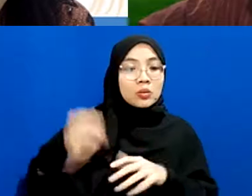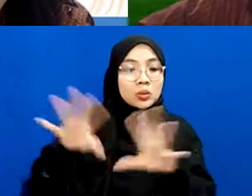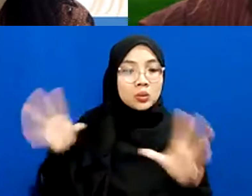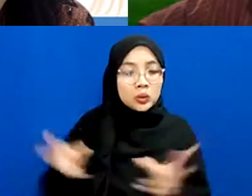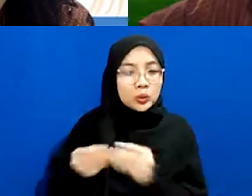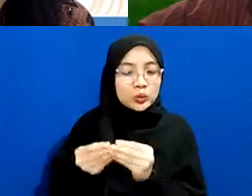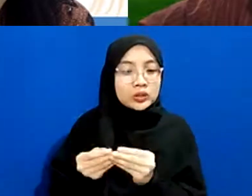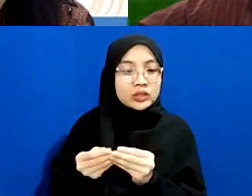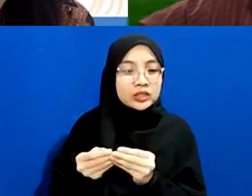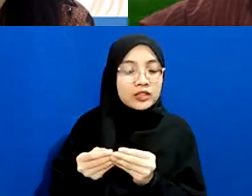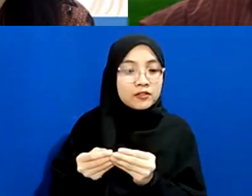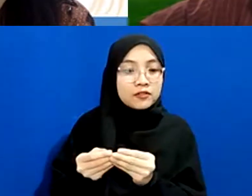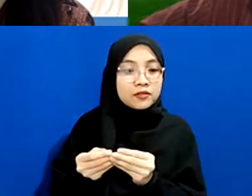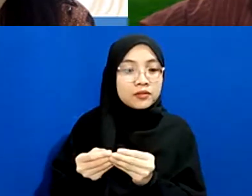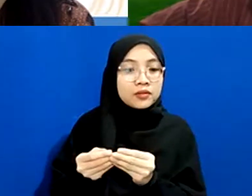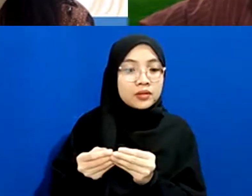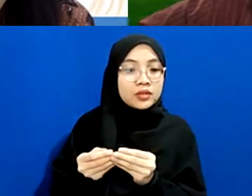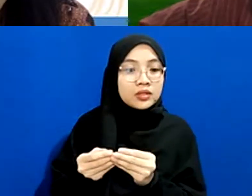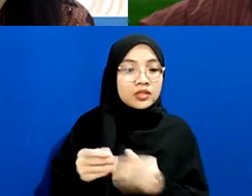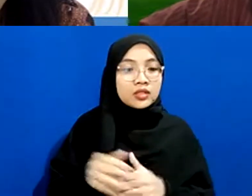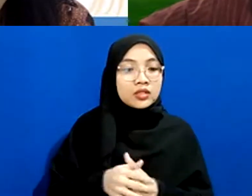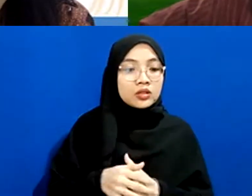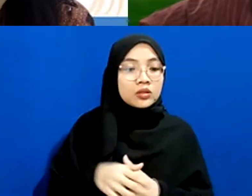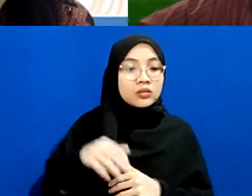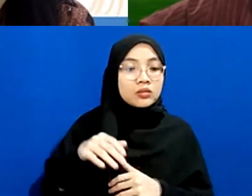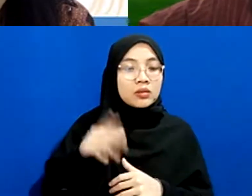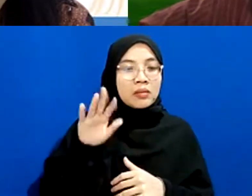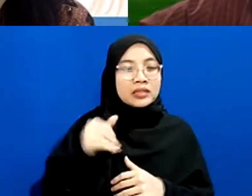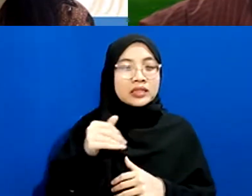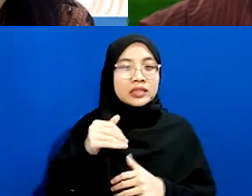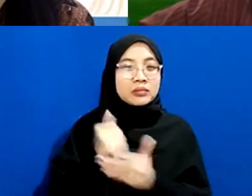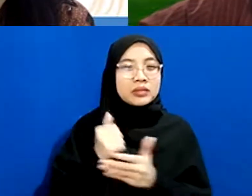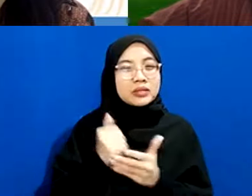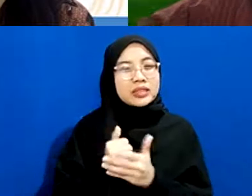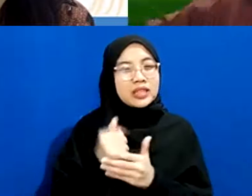progressive concept, as in we very often do encourage